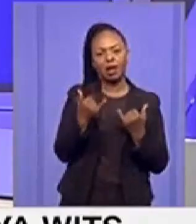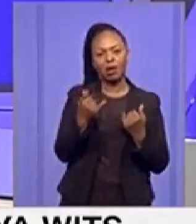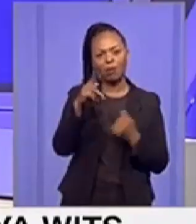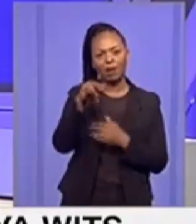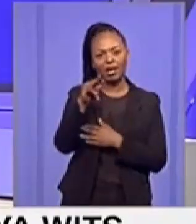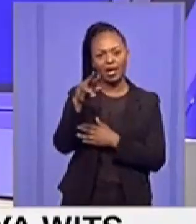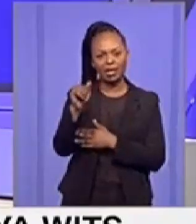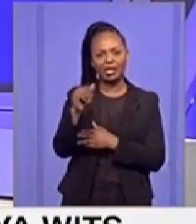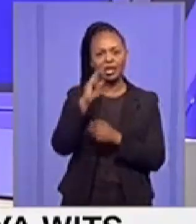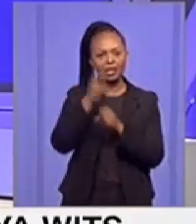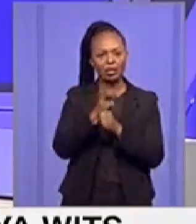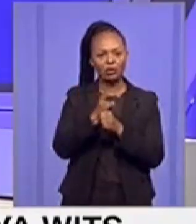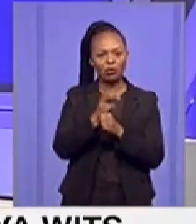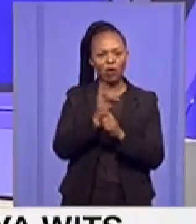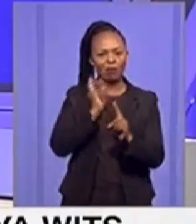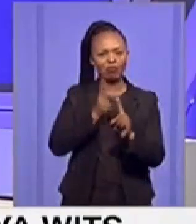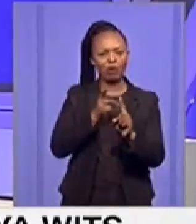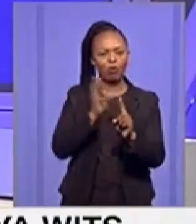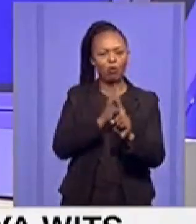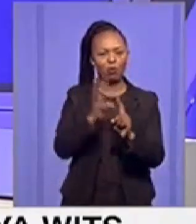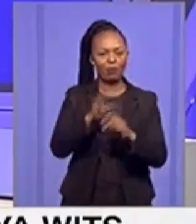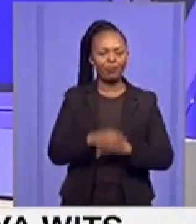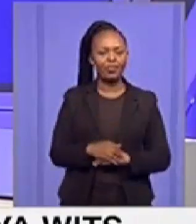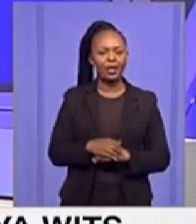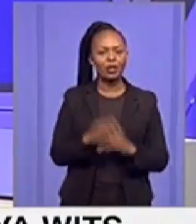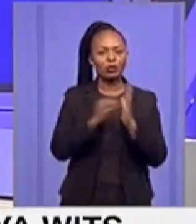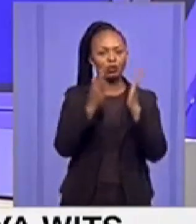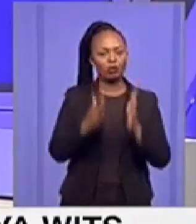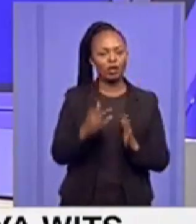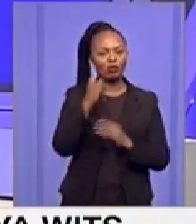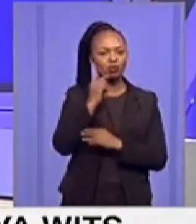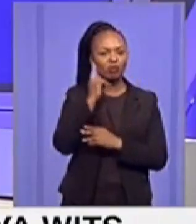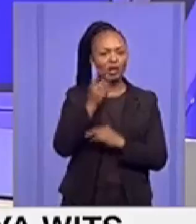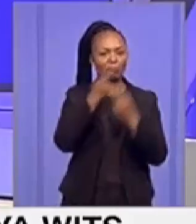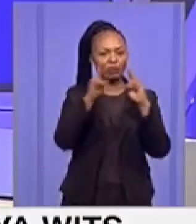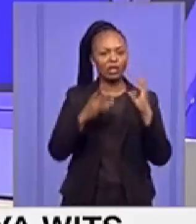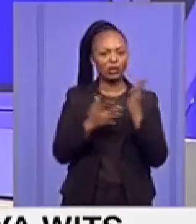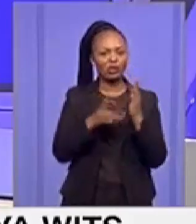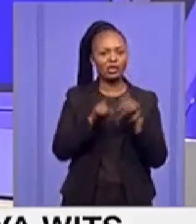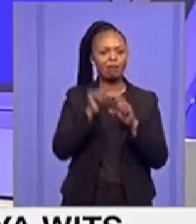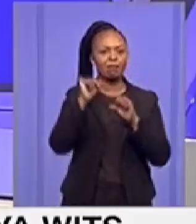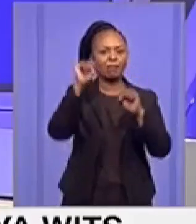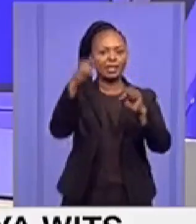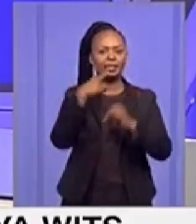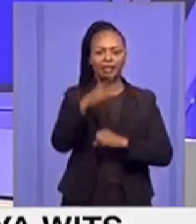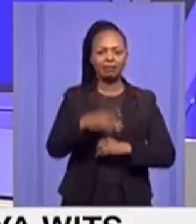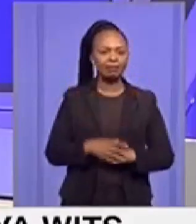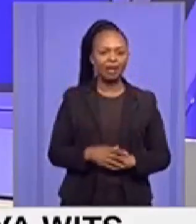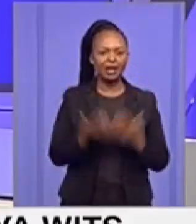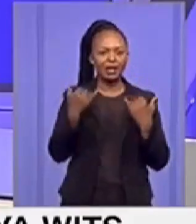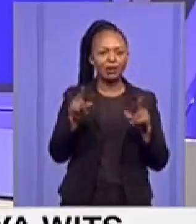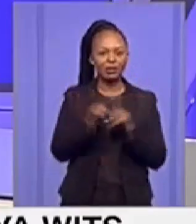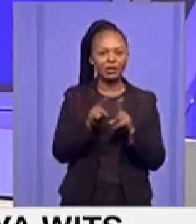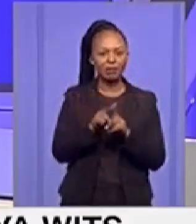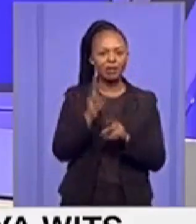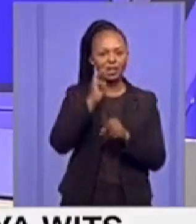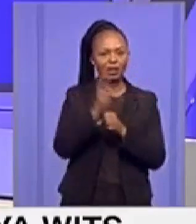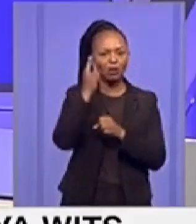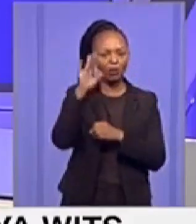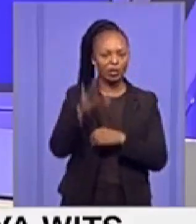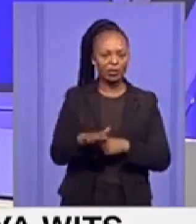ya bonamodi ka ho le leng baithuti ba Tshwane University of Technology le bona ba bile le boipelaetso mo ba tsekang hore le bona ba fumantshwe